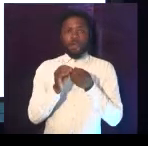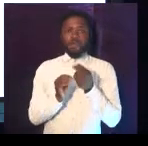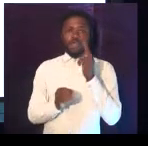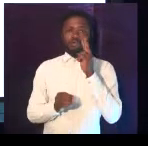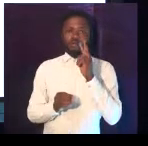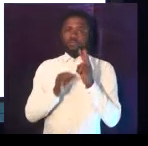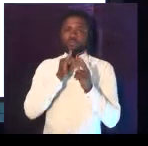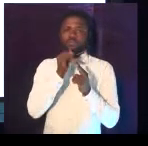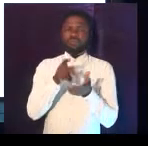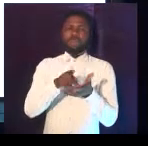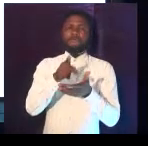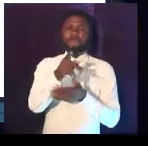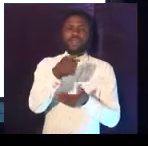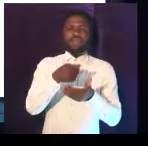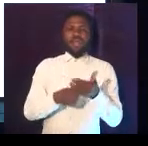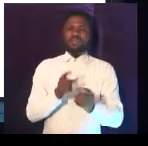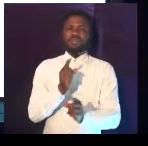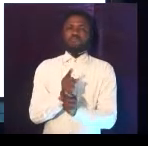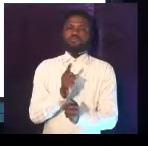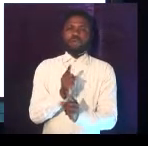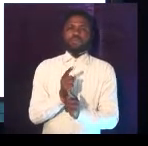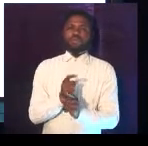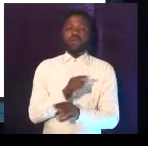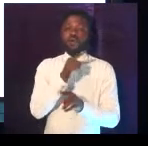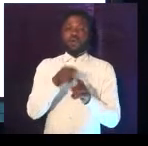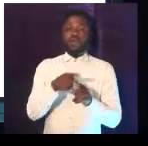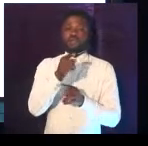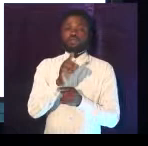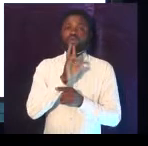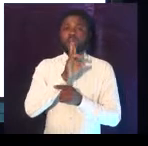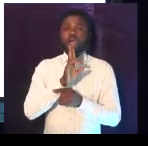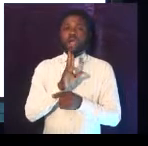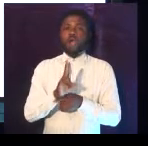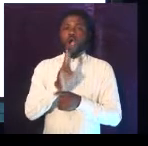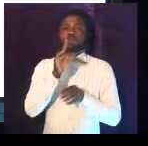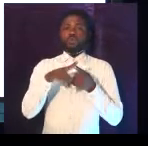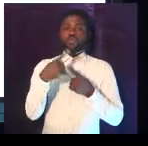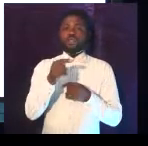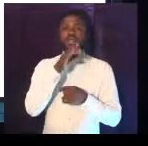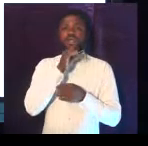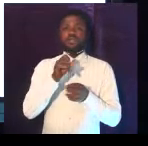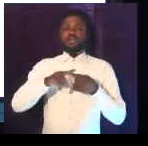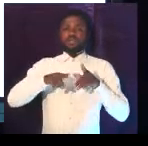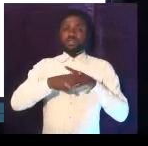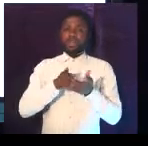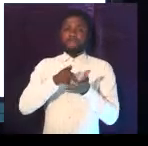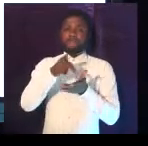government. The second one is pay taxes promptly. When